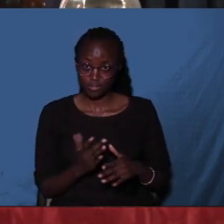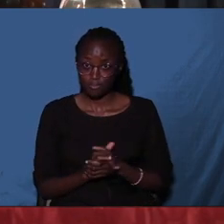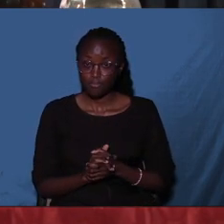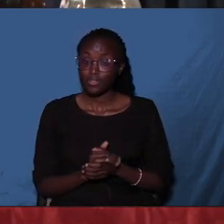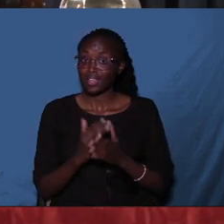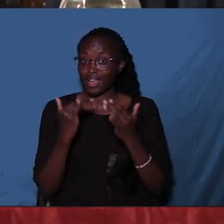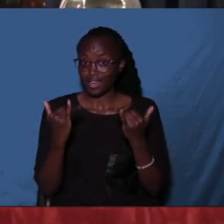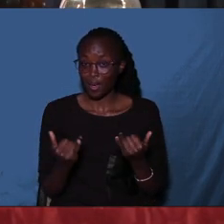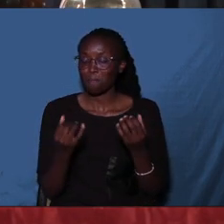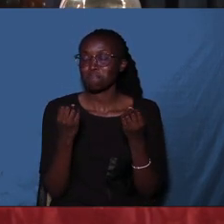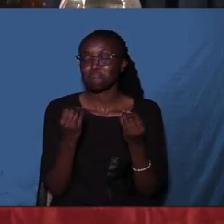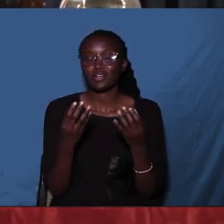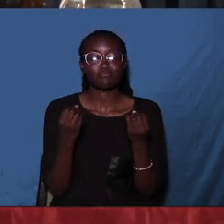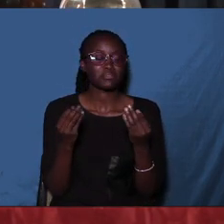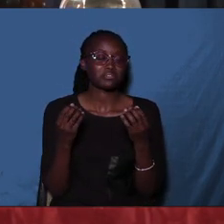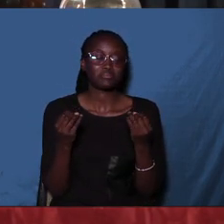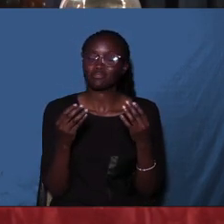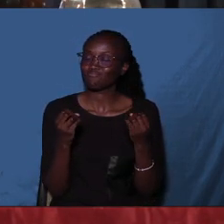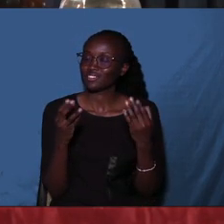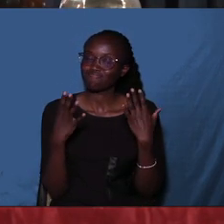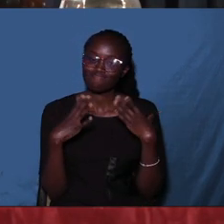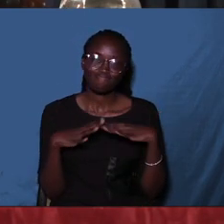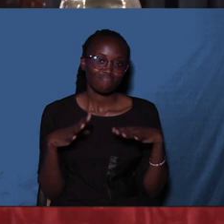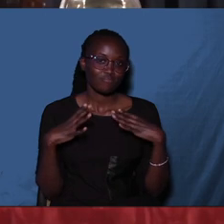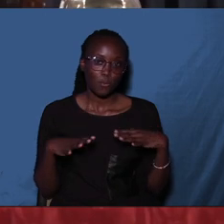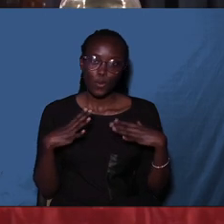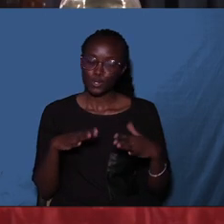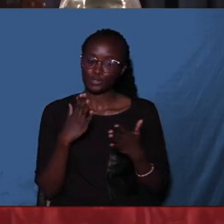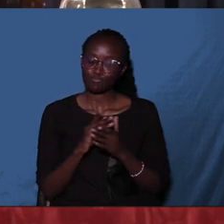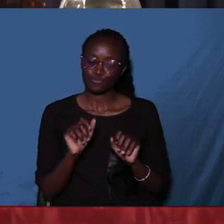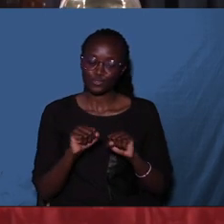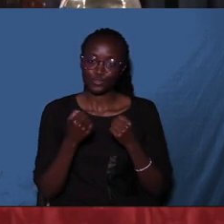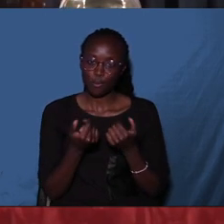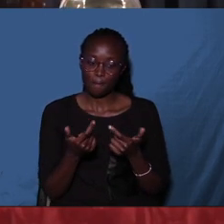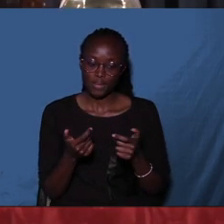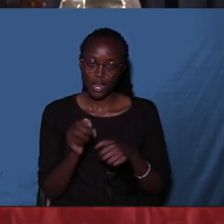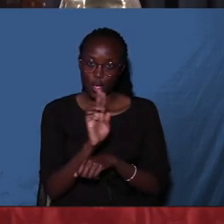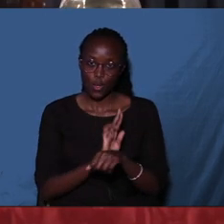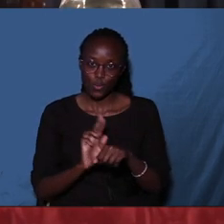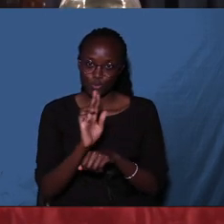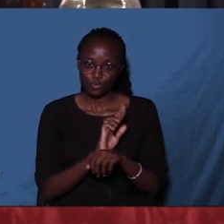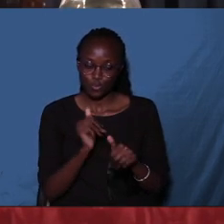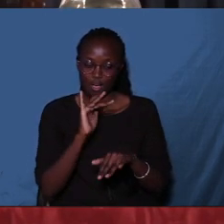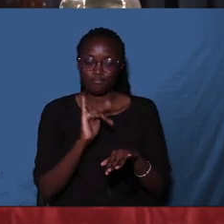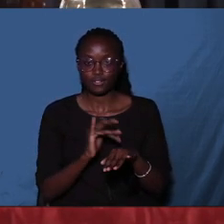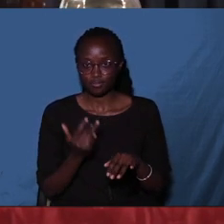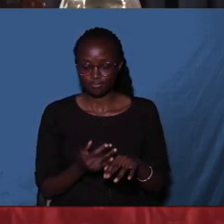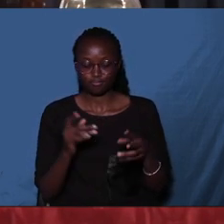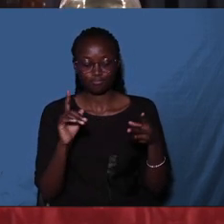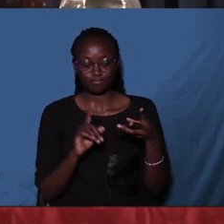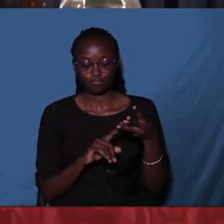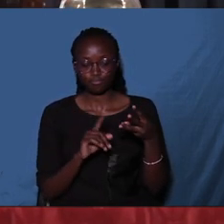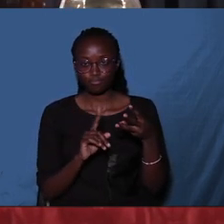country, many have been labeled already. Your deeds will make people label you. Number three, you